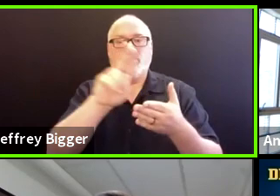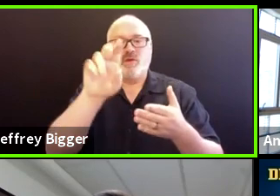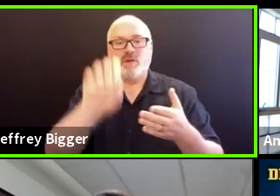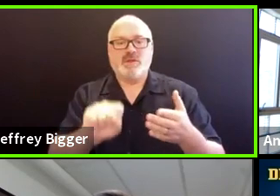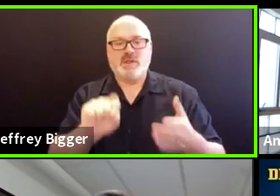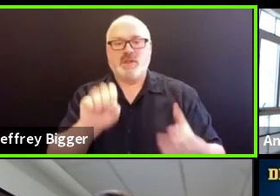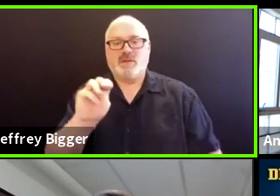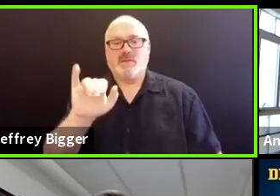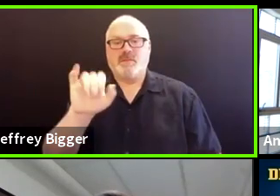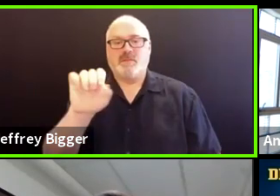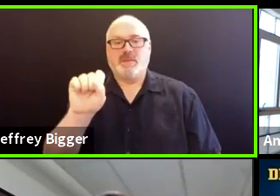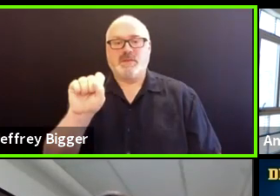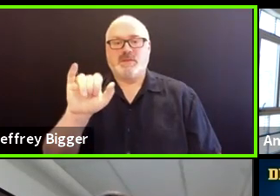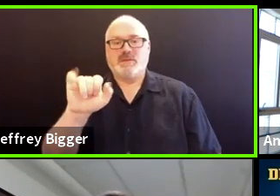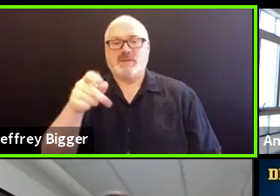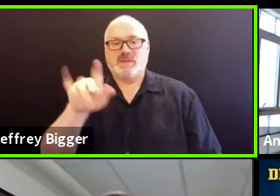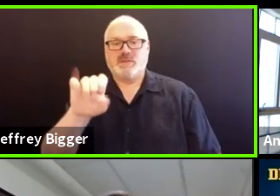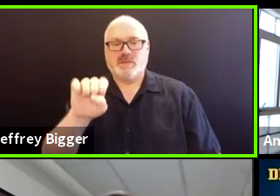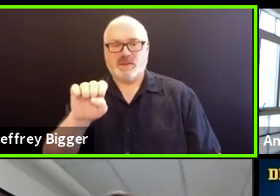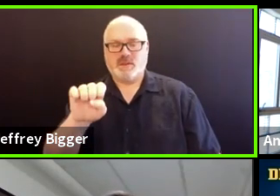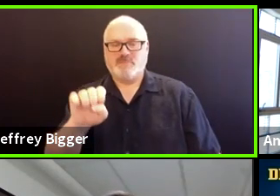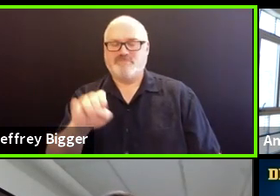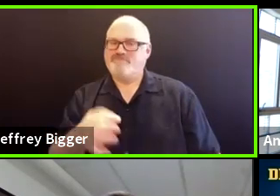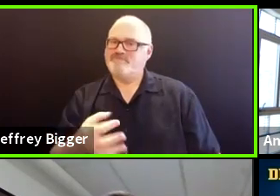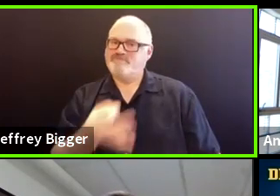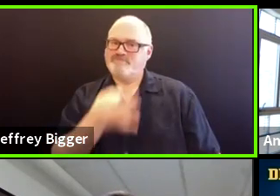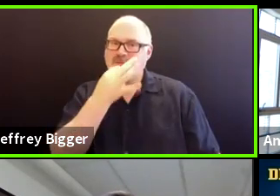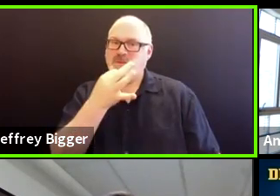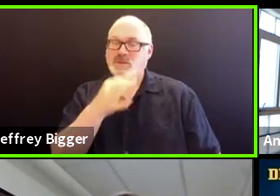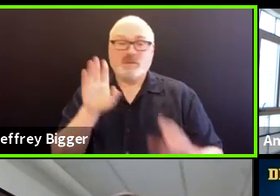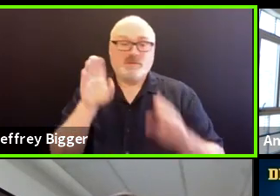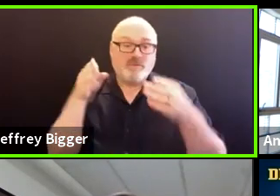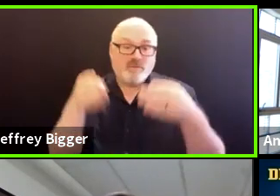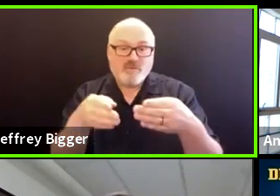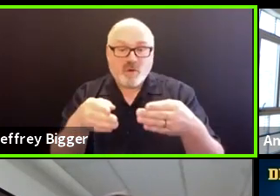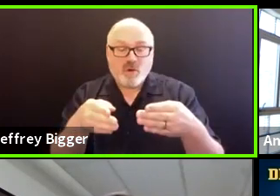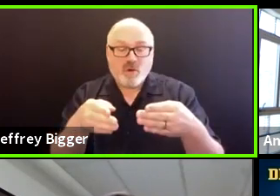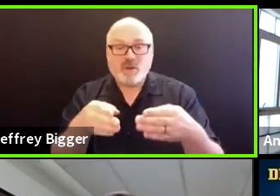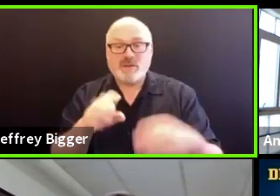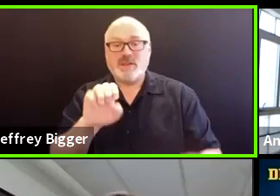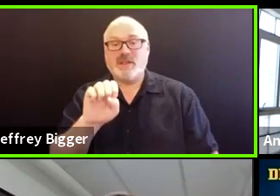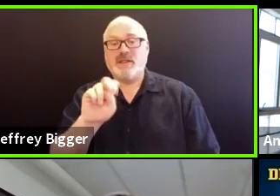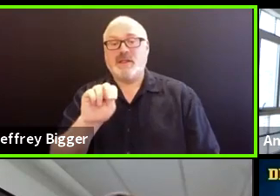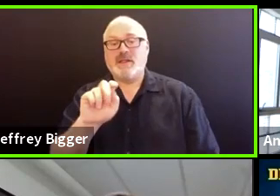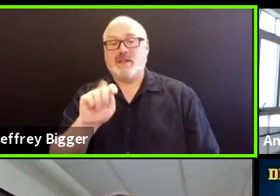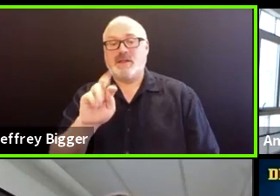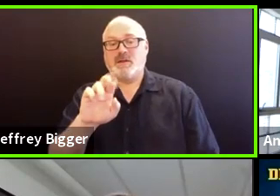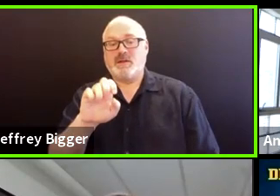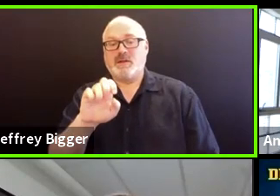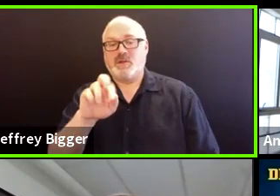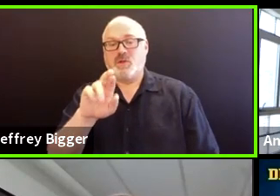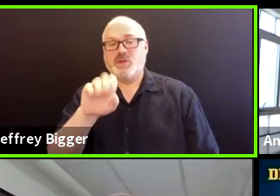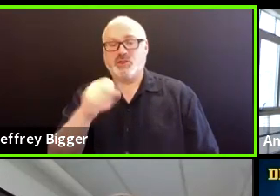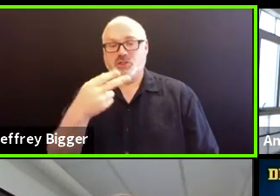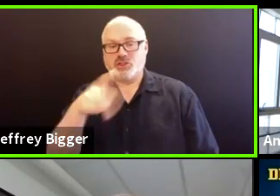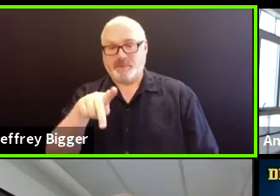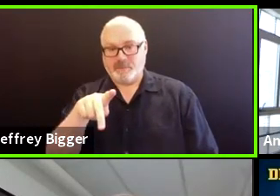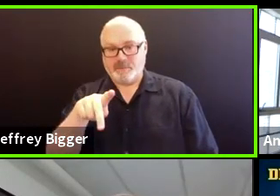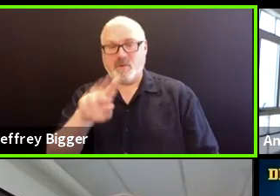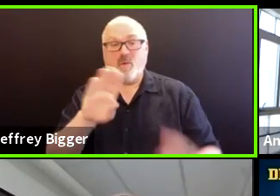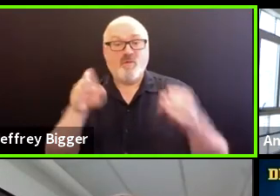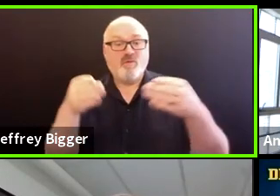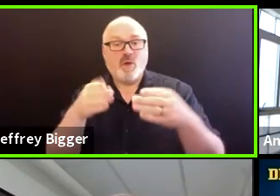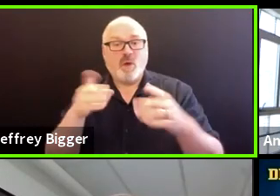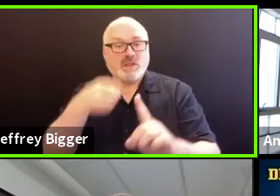Mississippi. She has an expertise in entrepreneurship with a particular focus